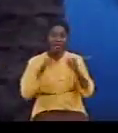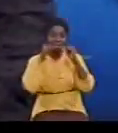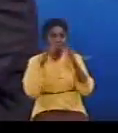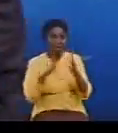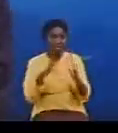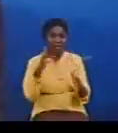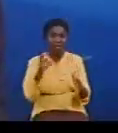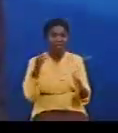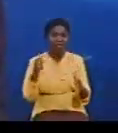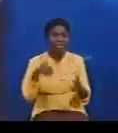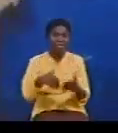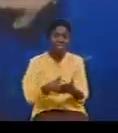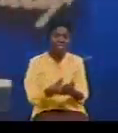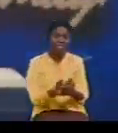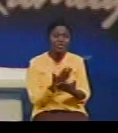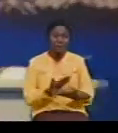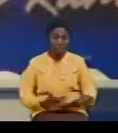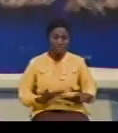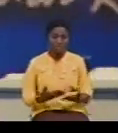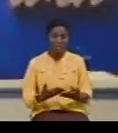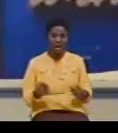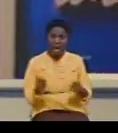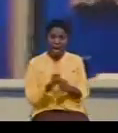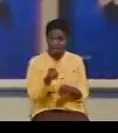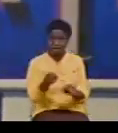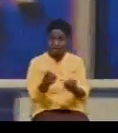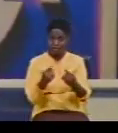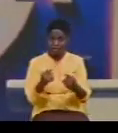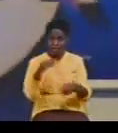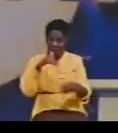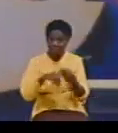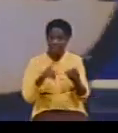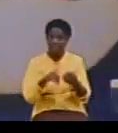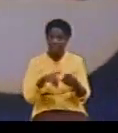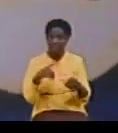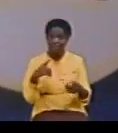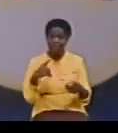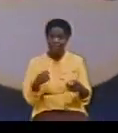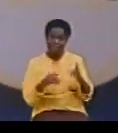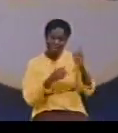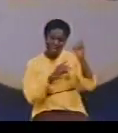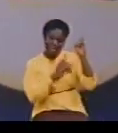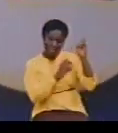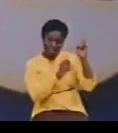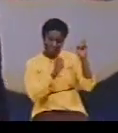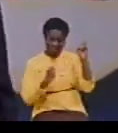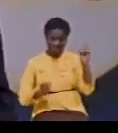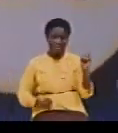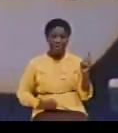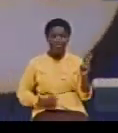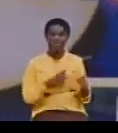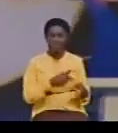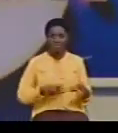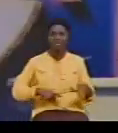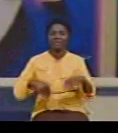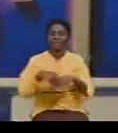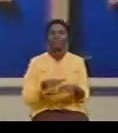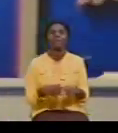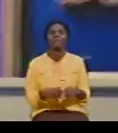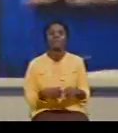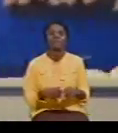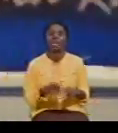new birth as we come into Emmanuel's kingdom. You will